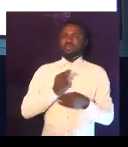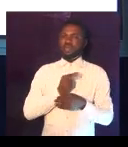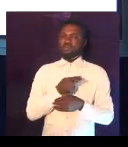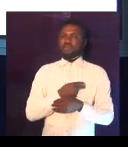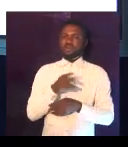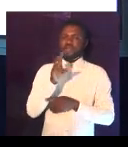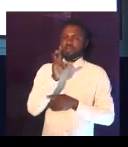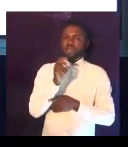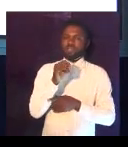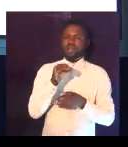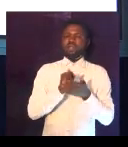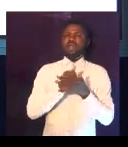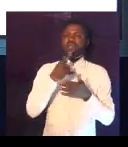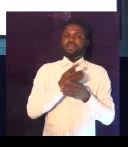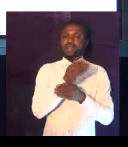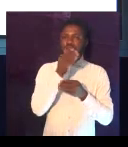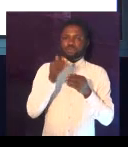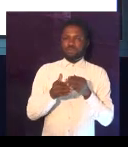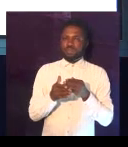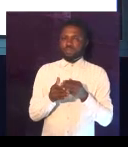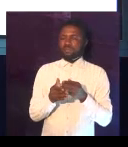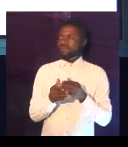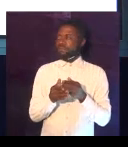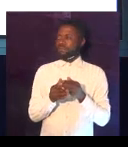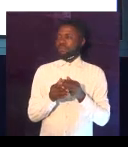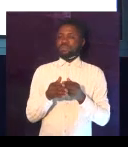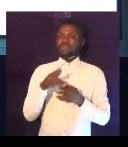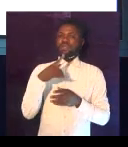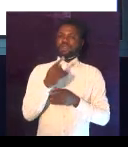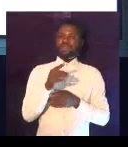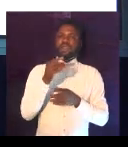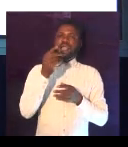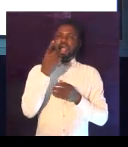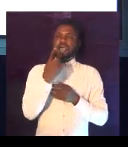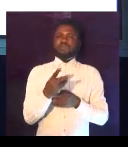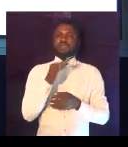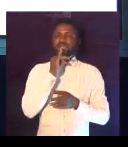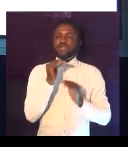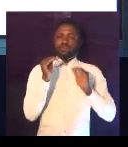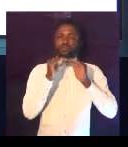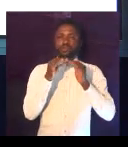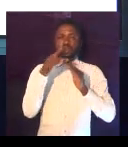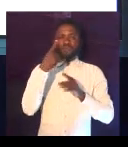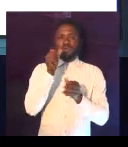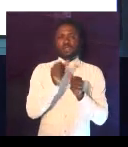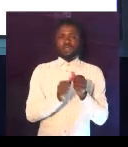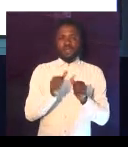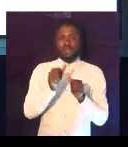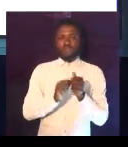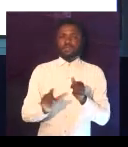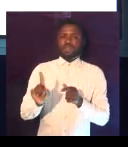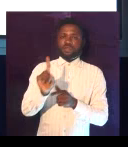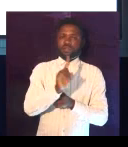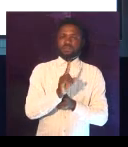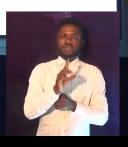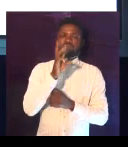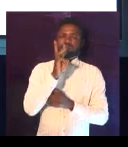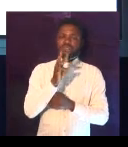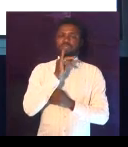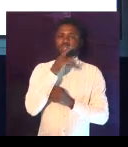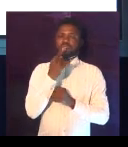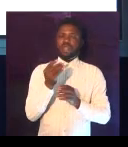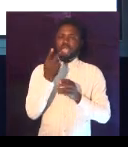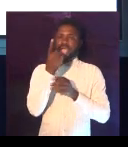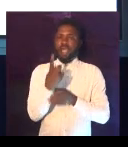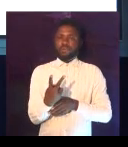us 30. That is the total. I'll take that again. The average is equal for each of these 5 items.